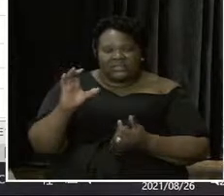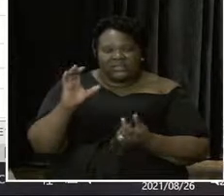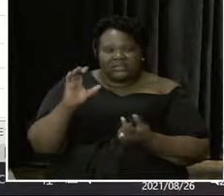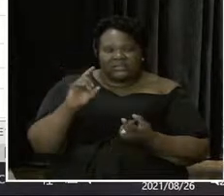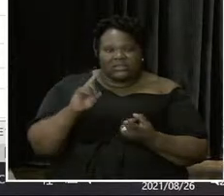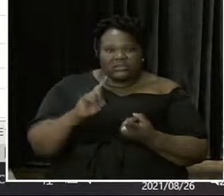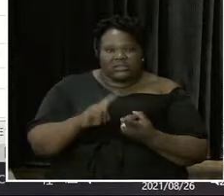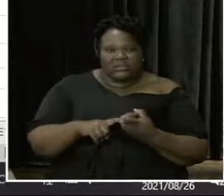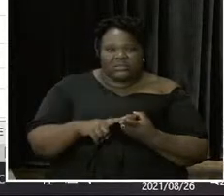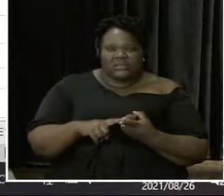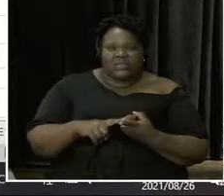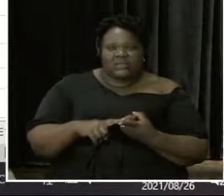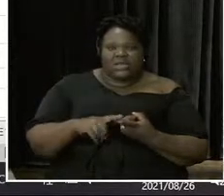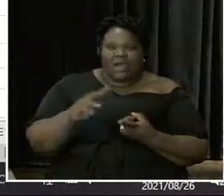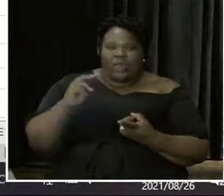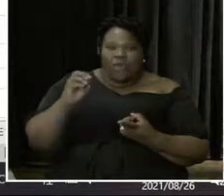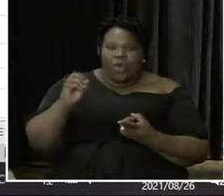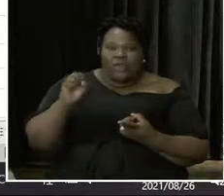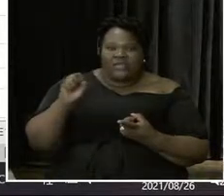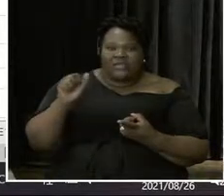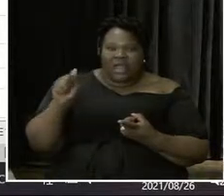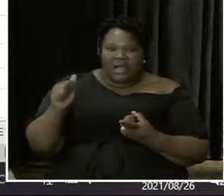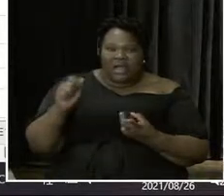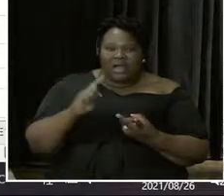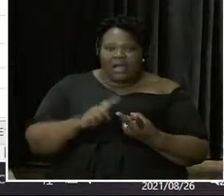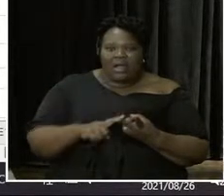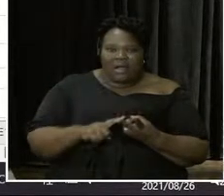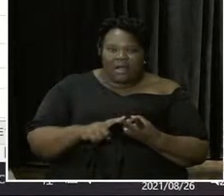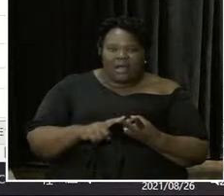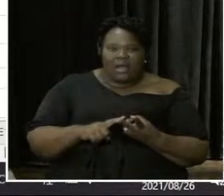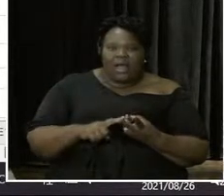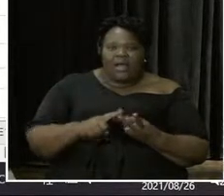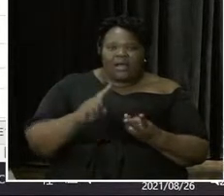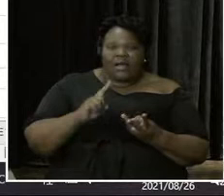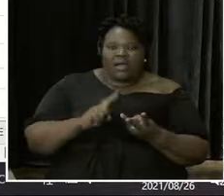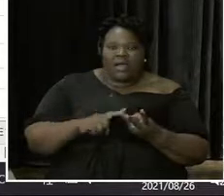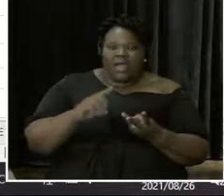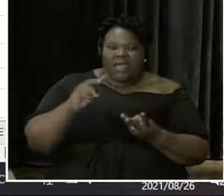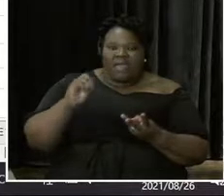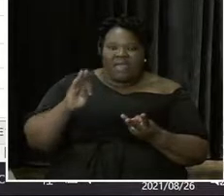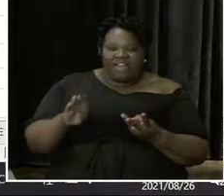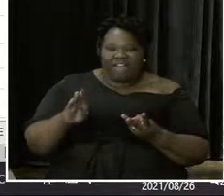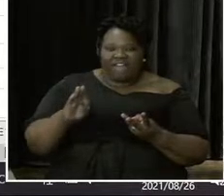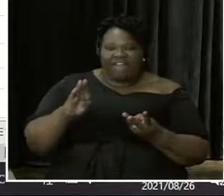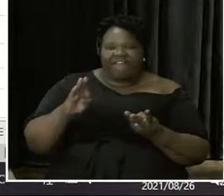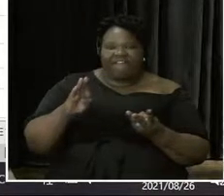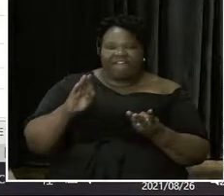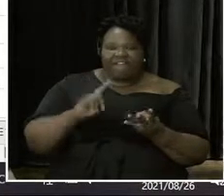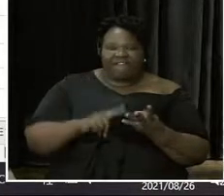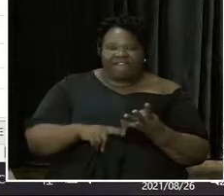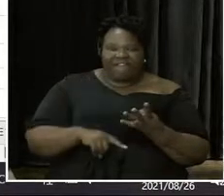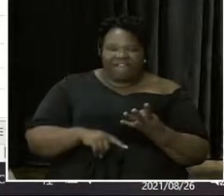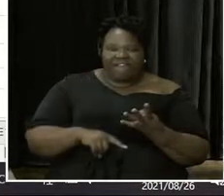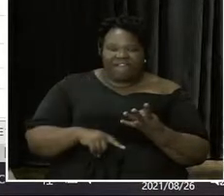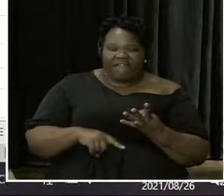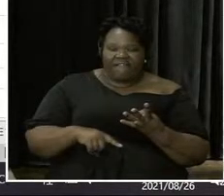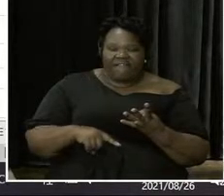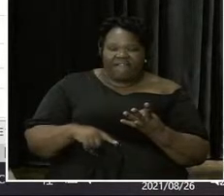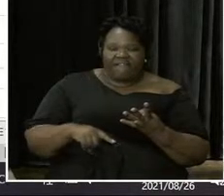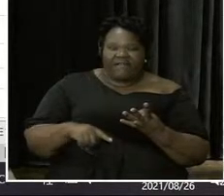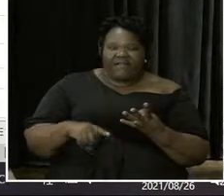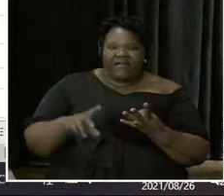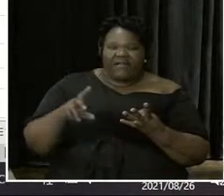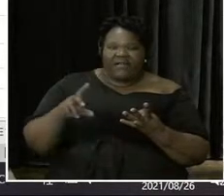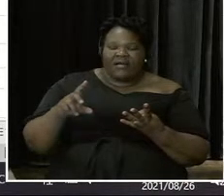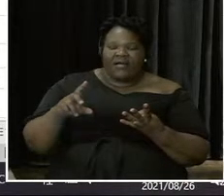IFP Mosa supports. Mosa supports. MF supports. MF supports. Councillor